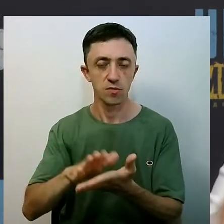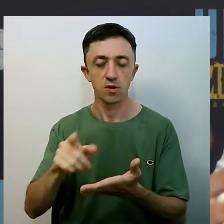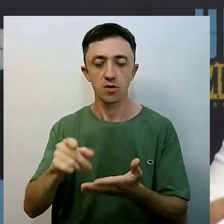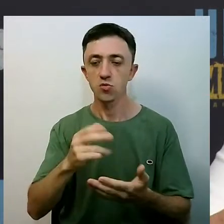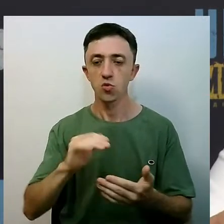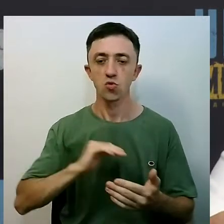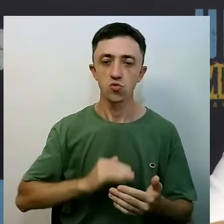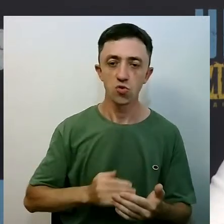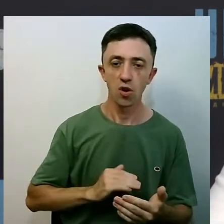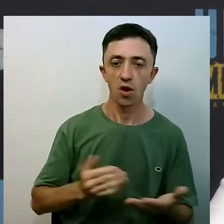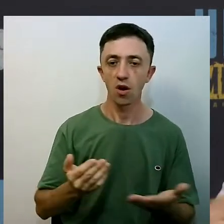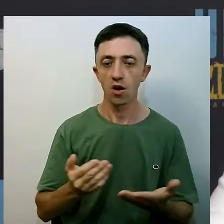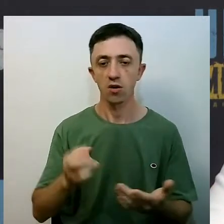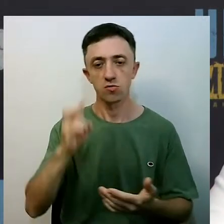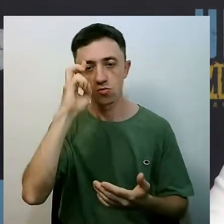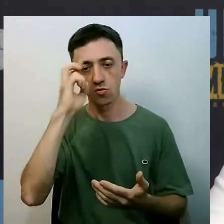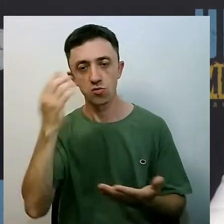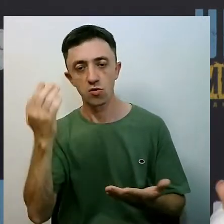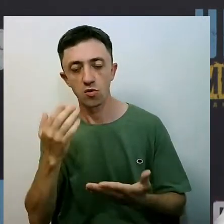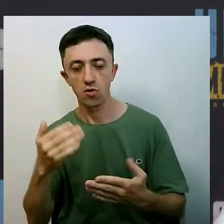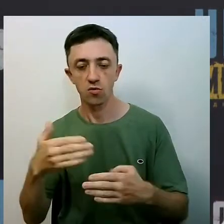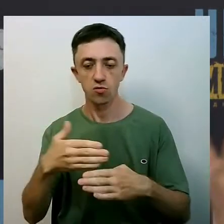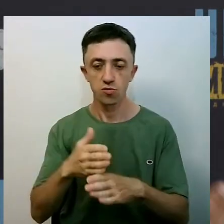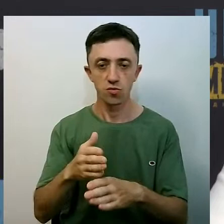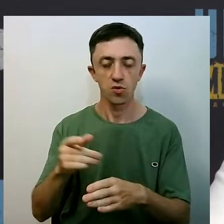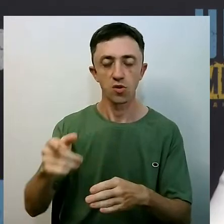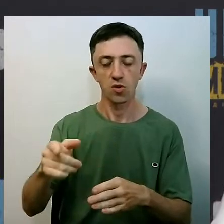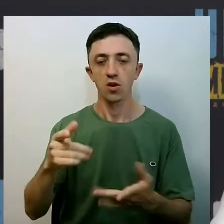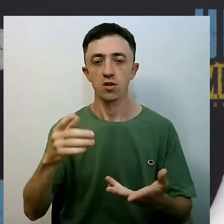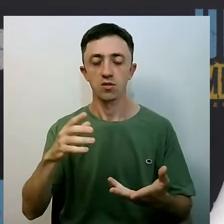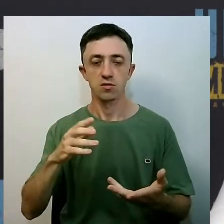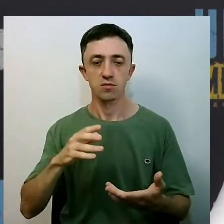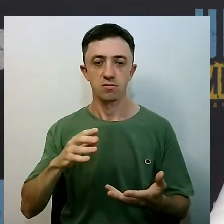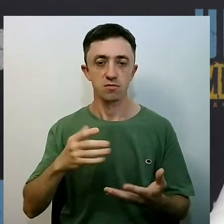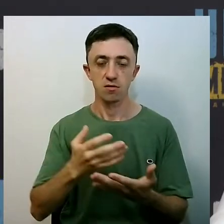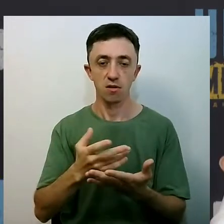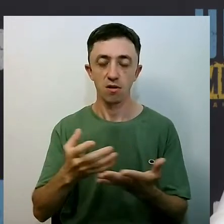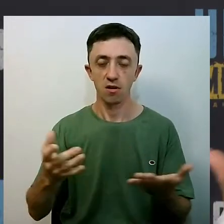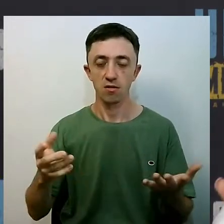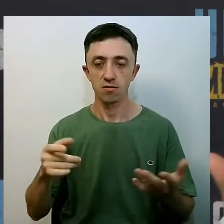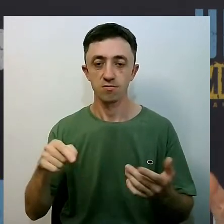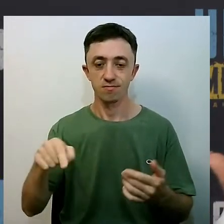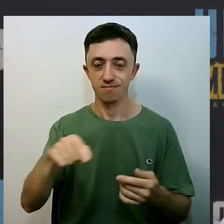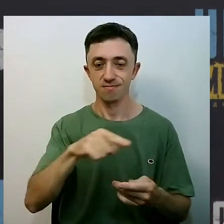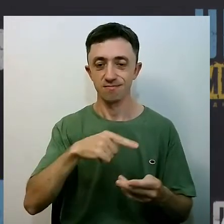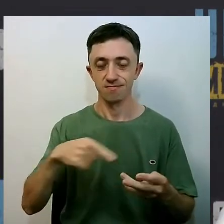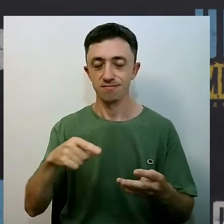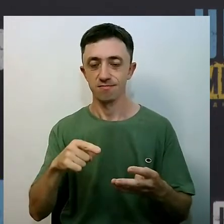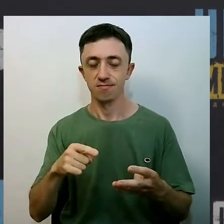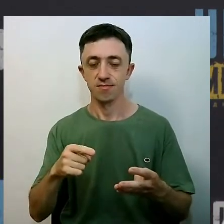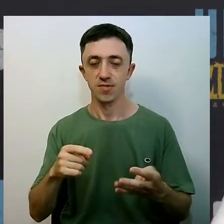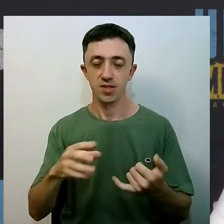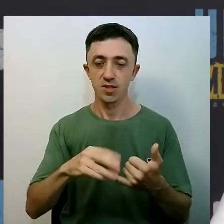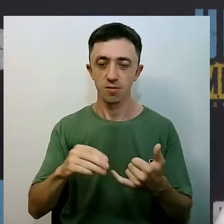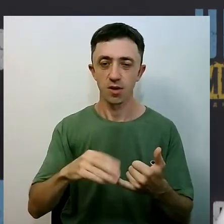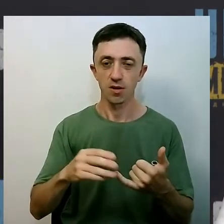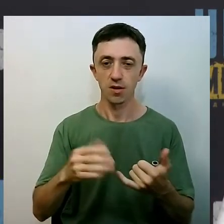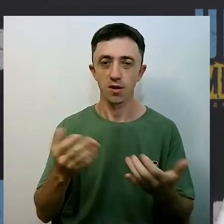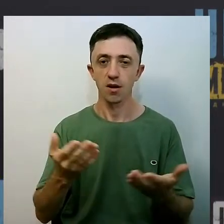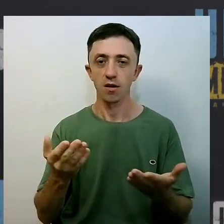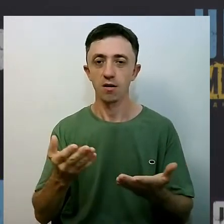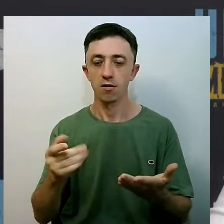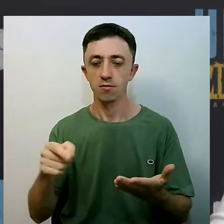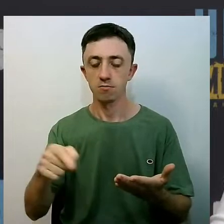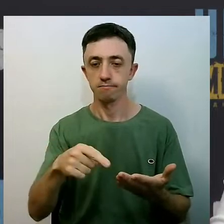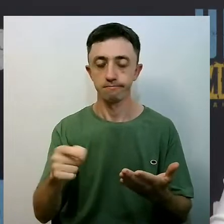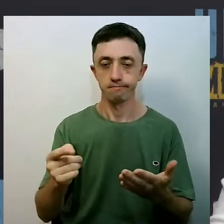land plots within that community, including privately and state-owned